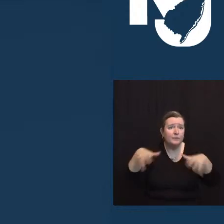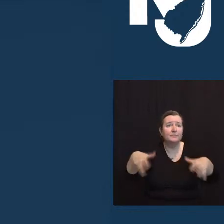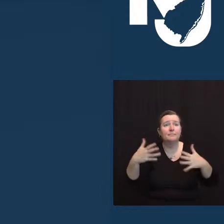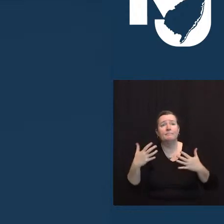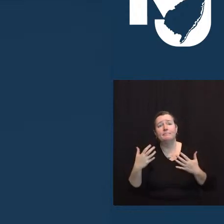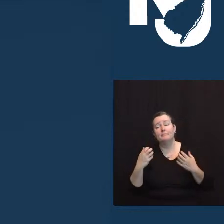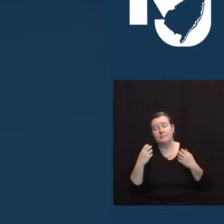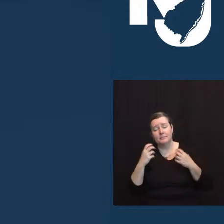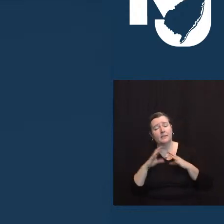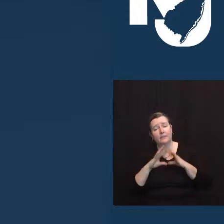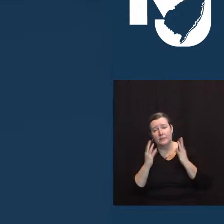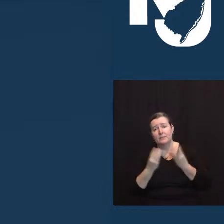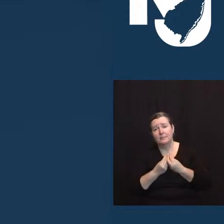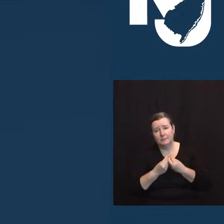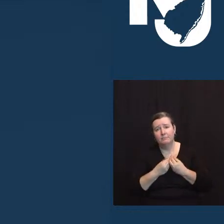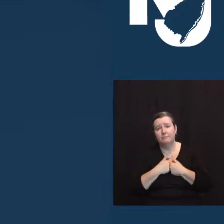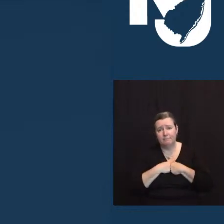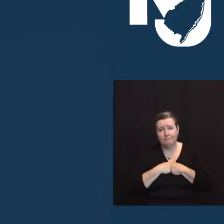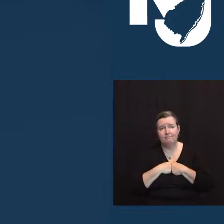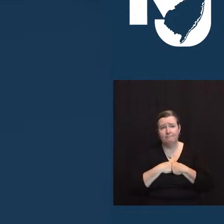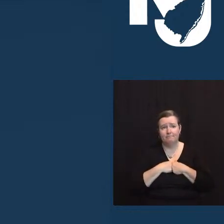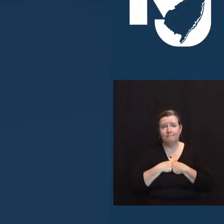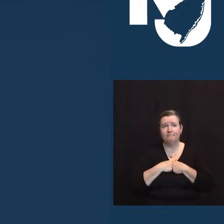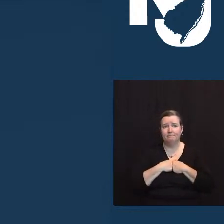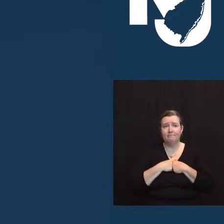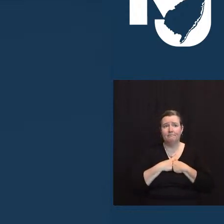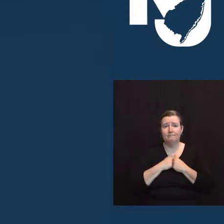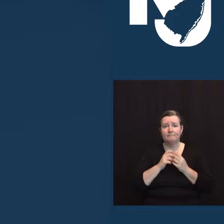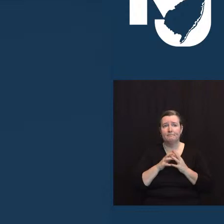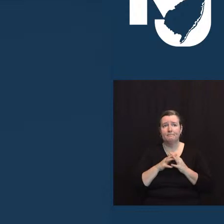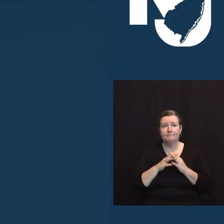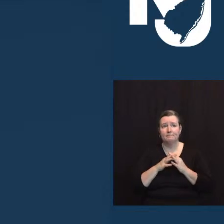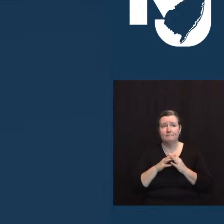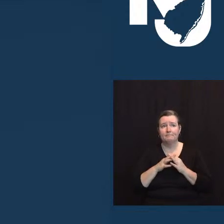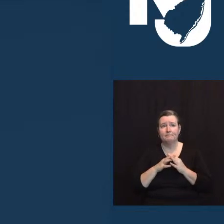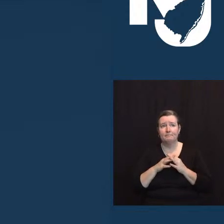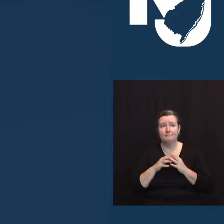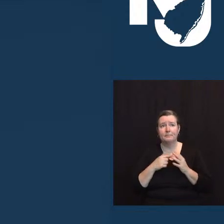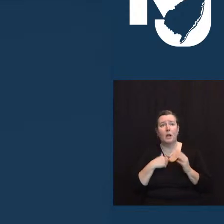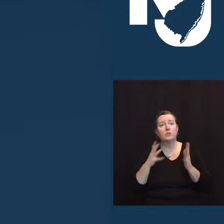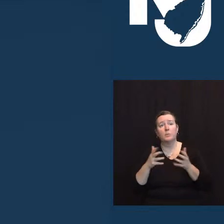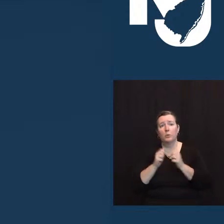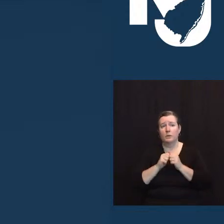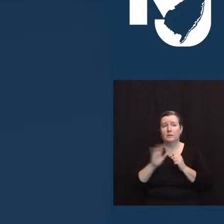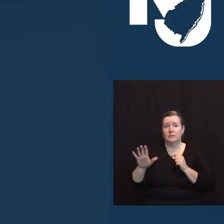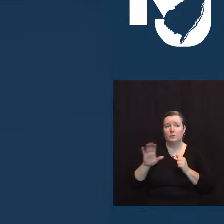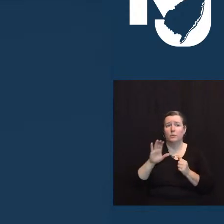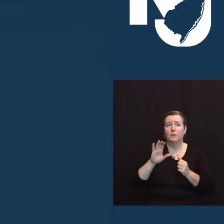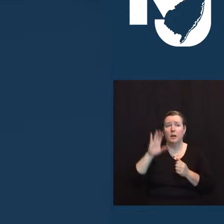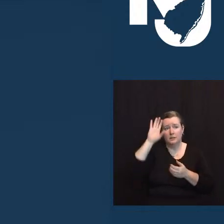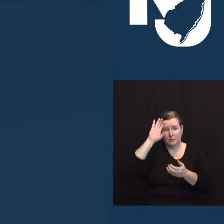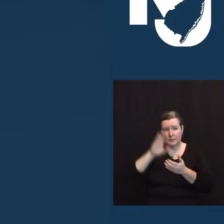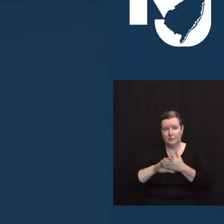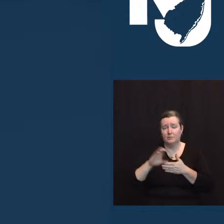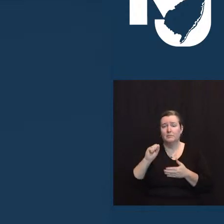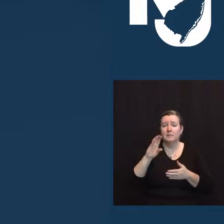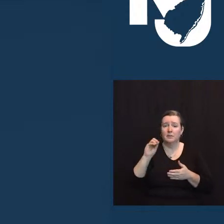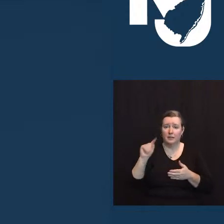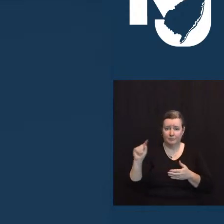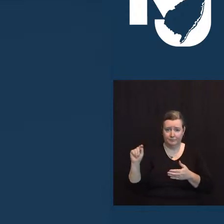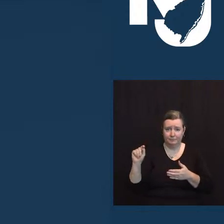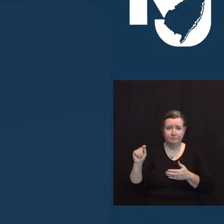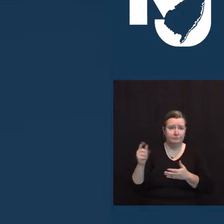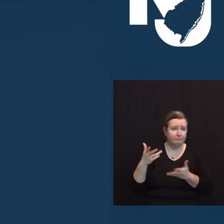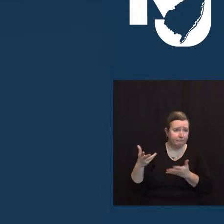and her in-laws, Doris and Mark. I spoke with Scott on Monday, one of the more difficult conversations I've had.